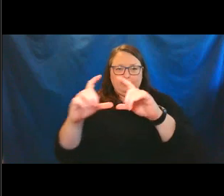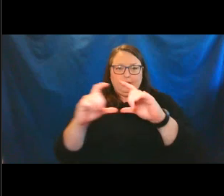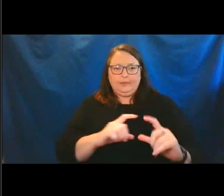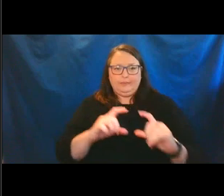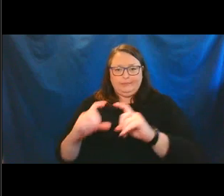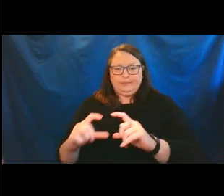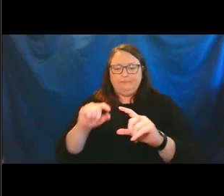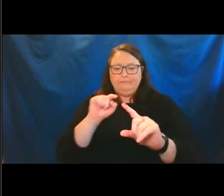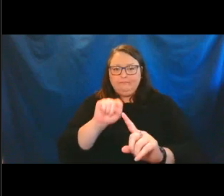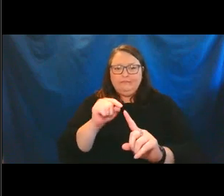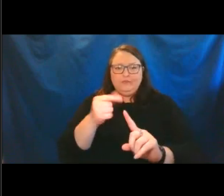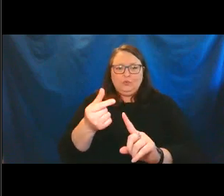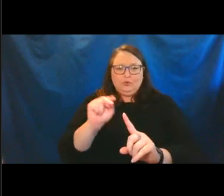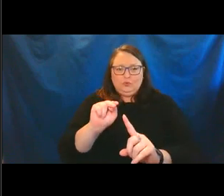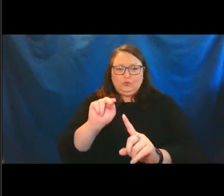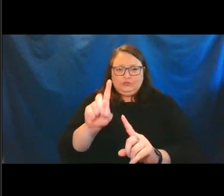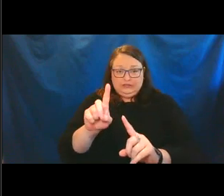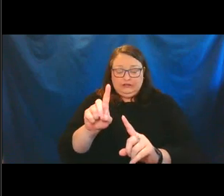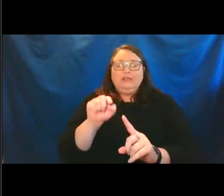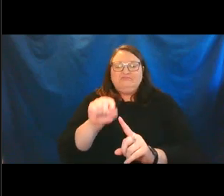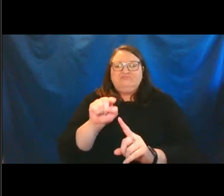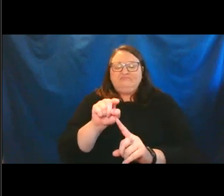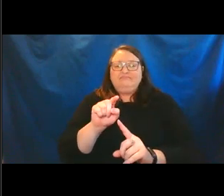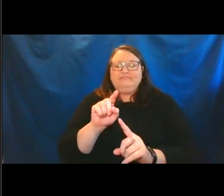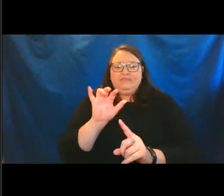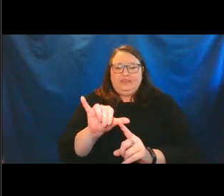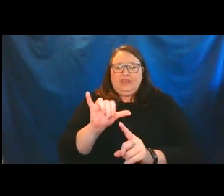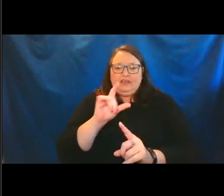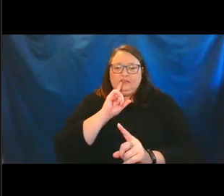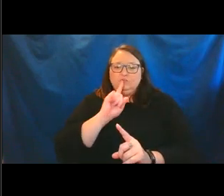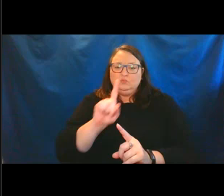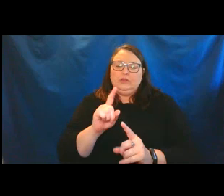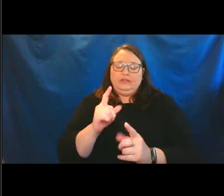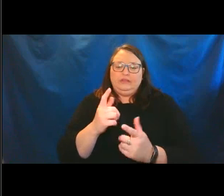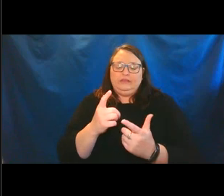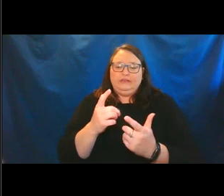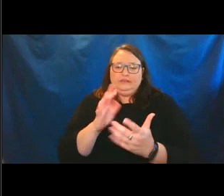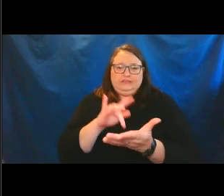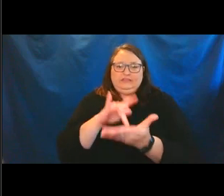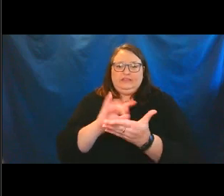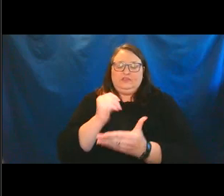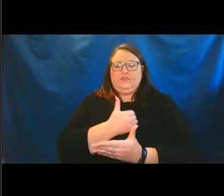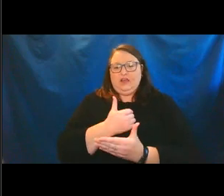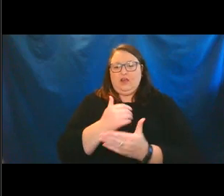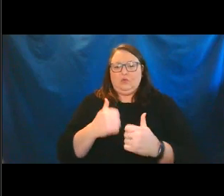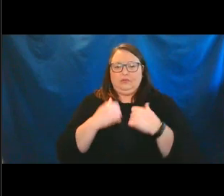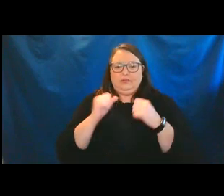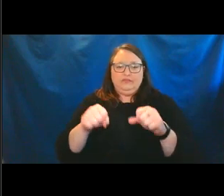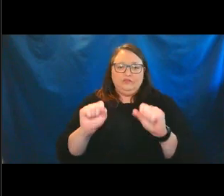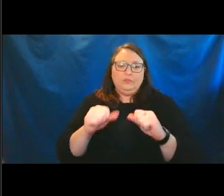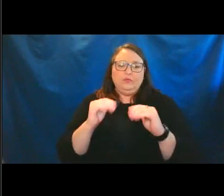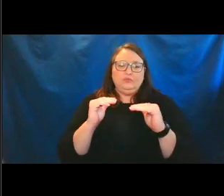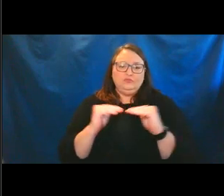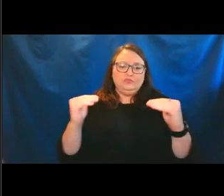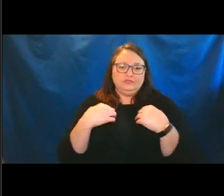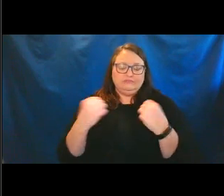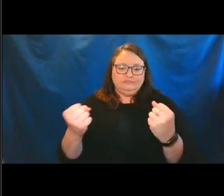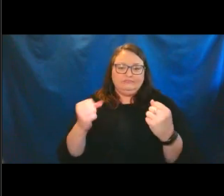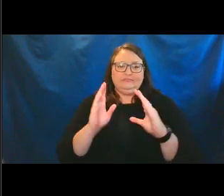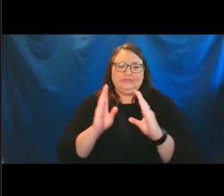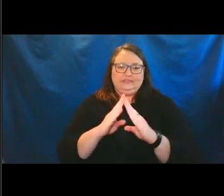a climate friendly, just, and livable city. And the policies of the Green New Deal are all focused on that. Next